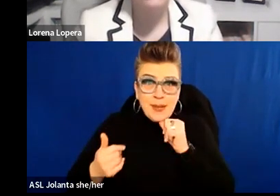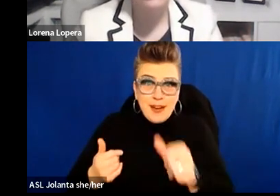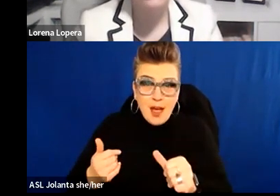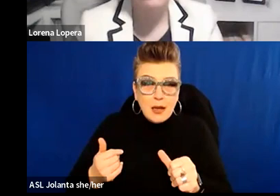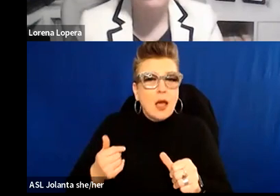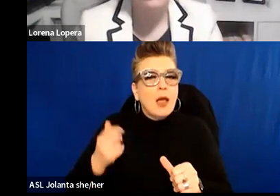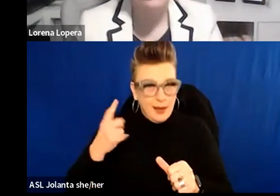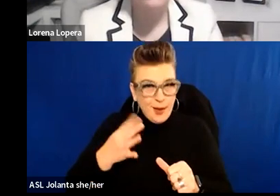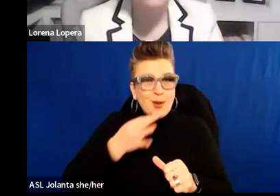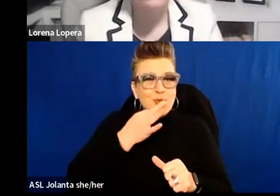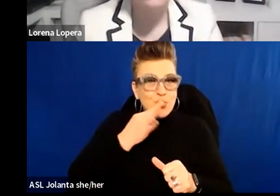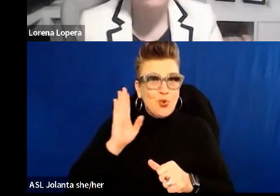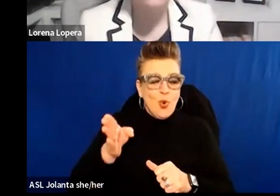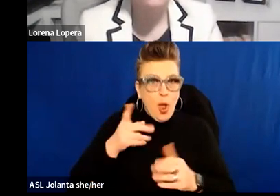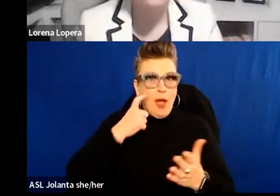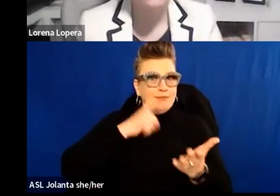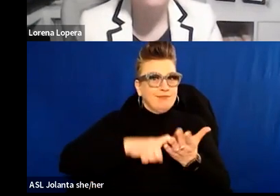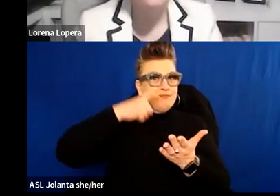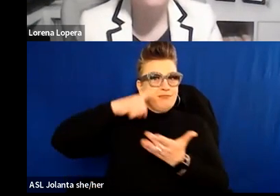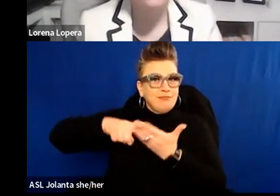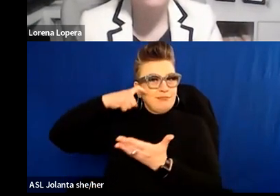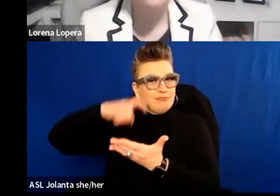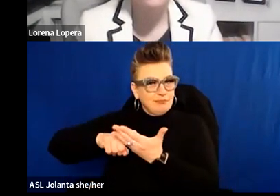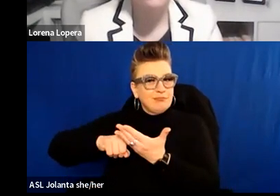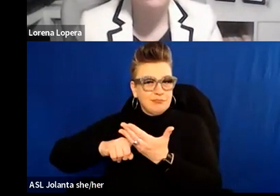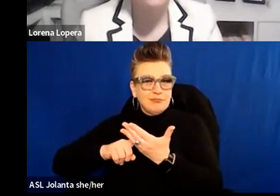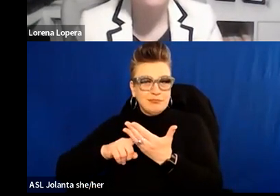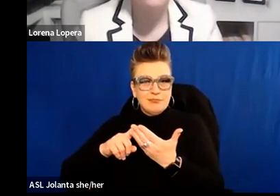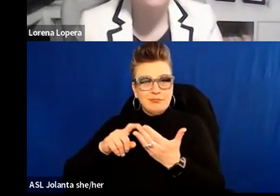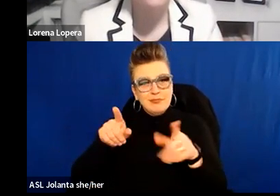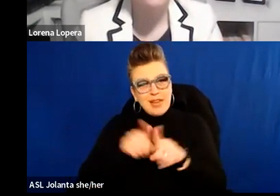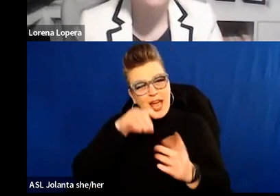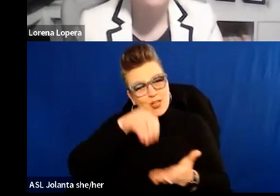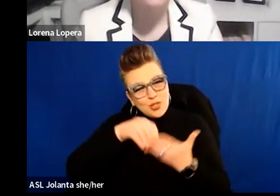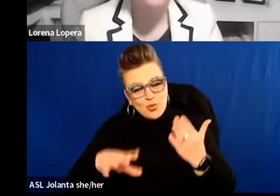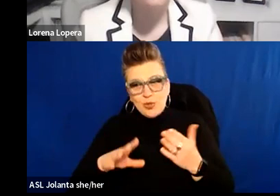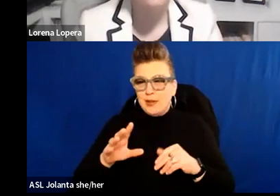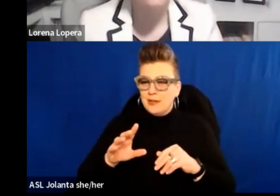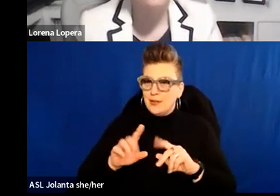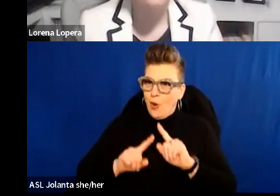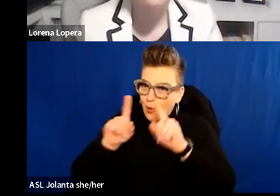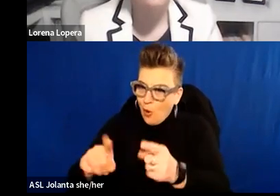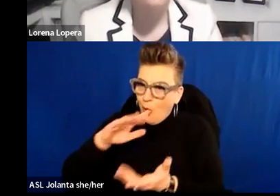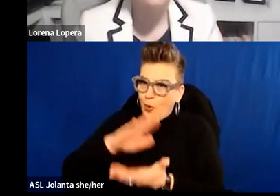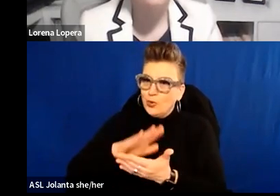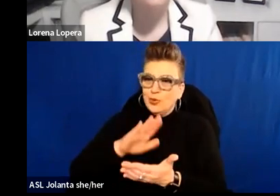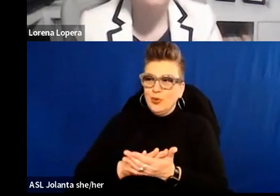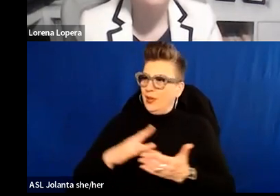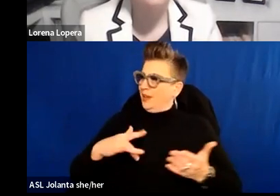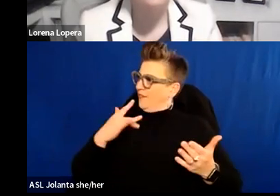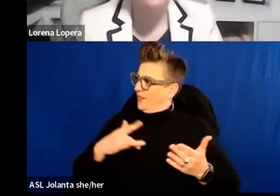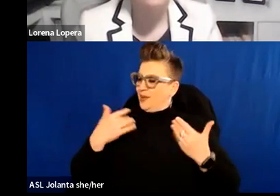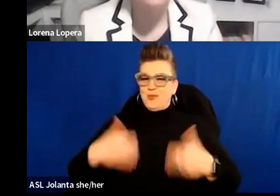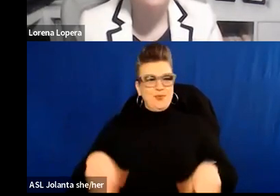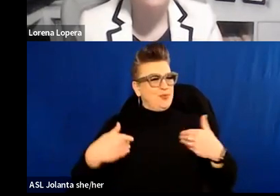going to have a great impact as students uh you know go to these schools at the seventh grade develop this meaningful